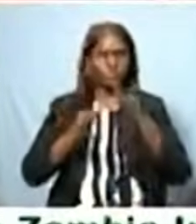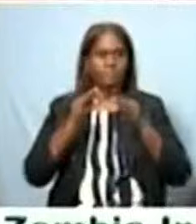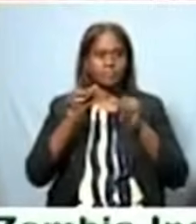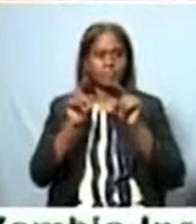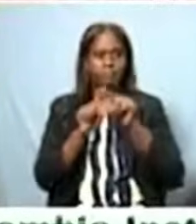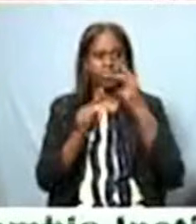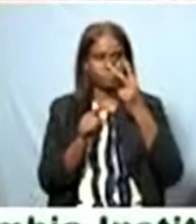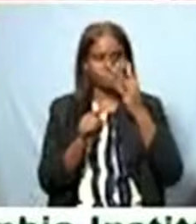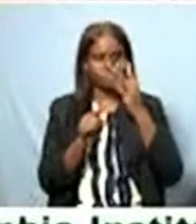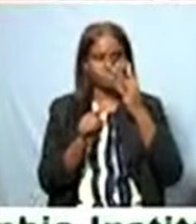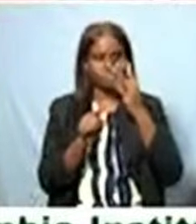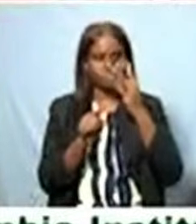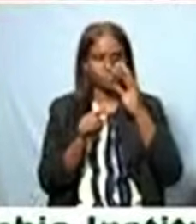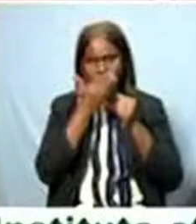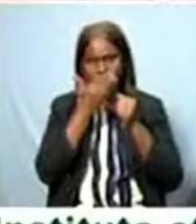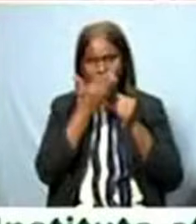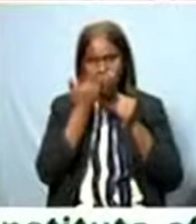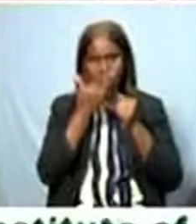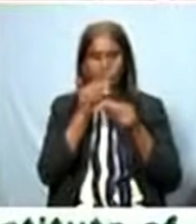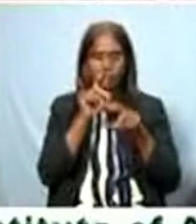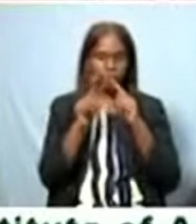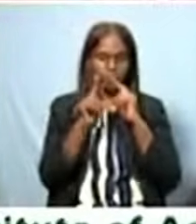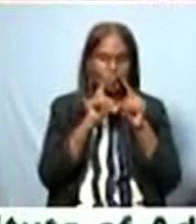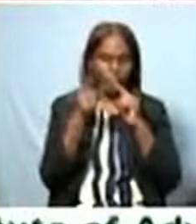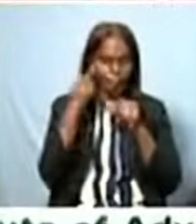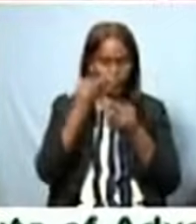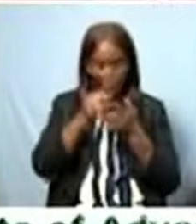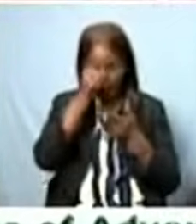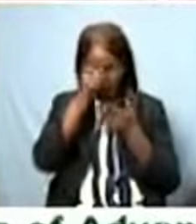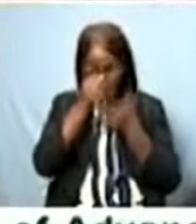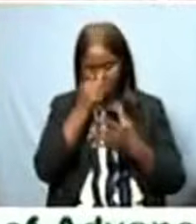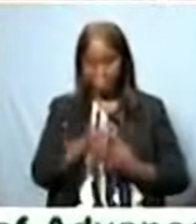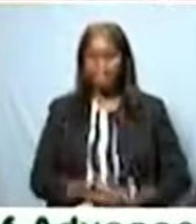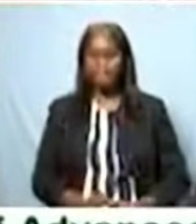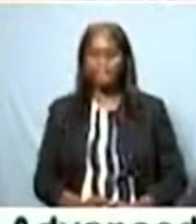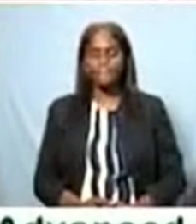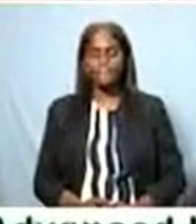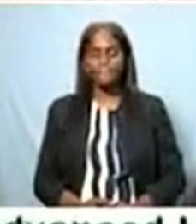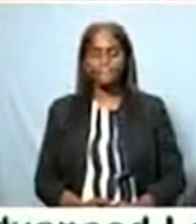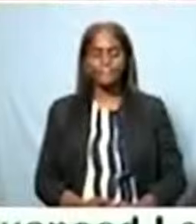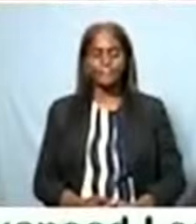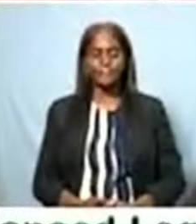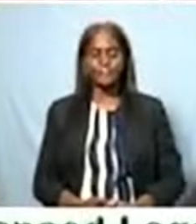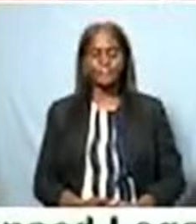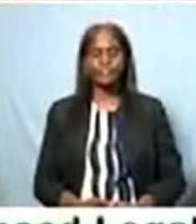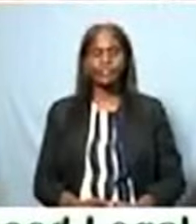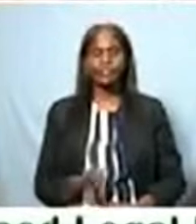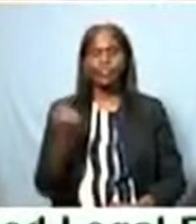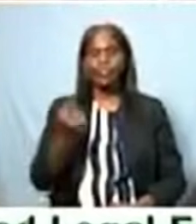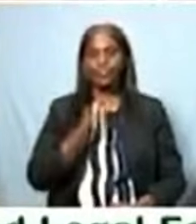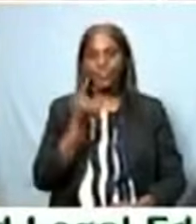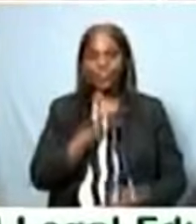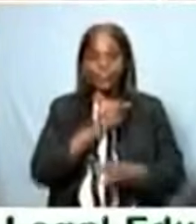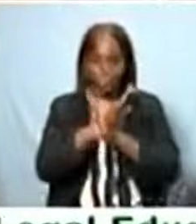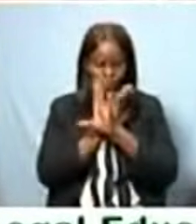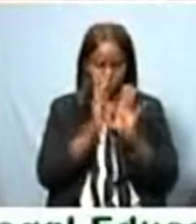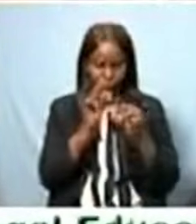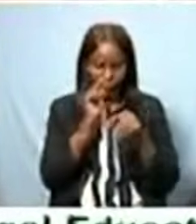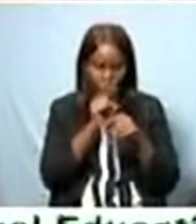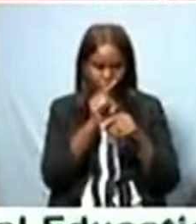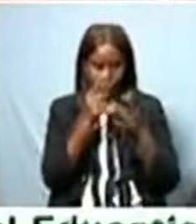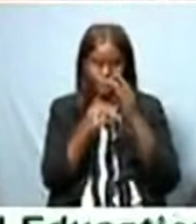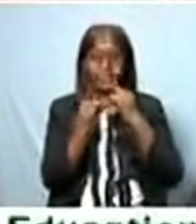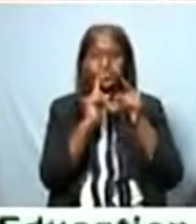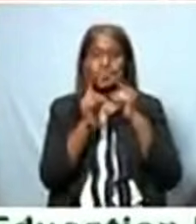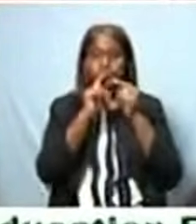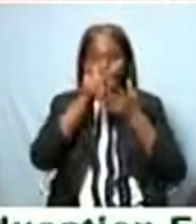to see how we can better it for our students and indeed all the Zambians. This entails